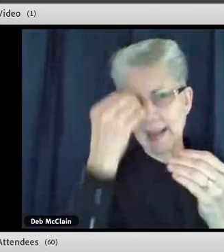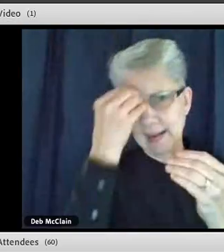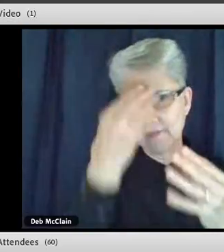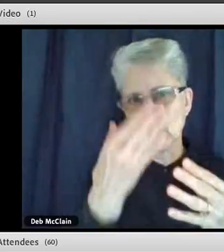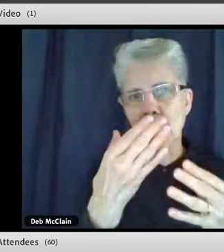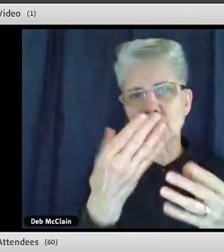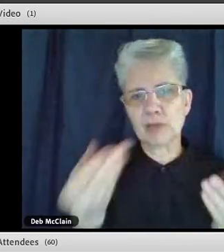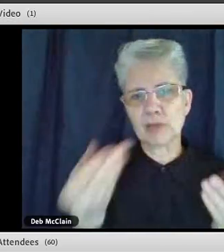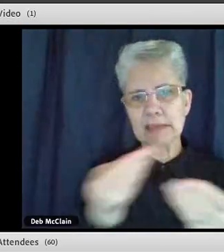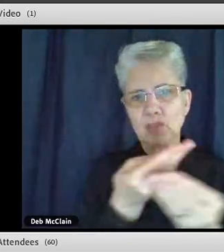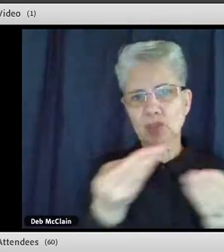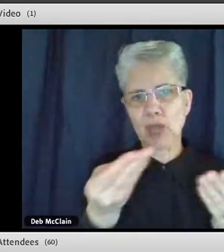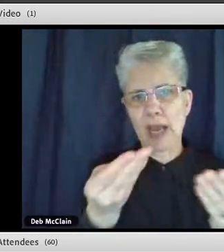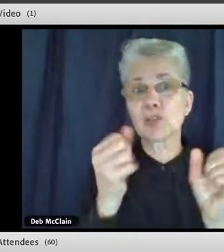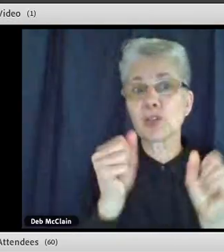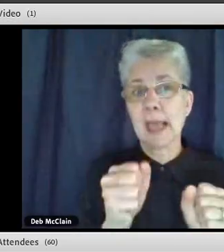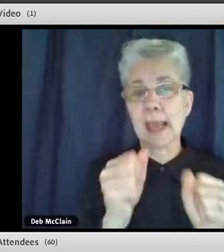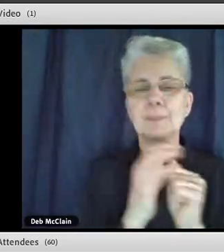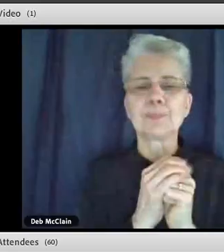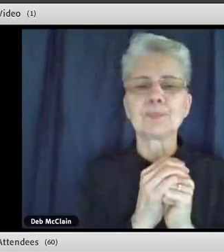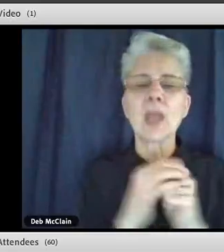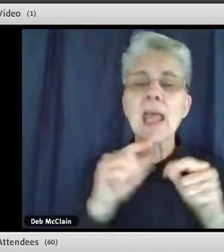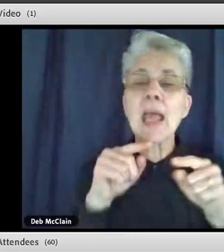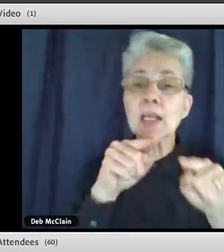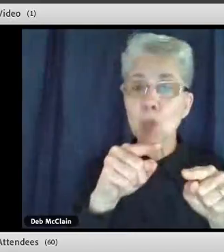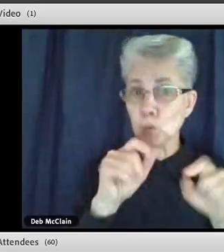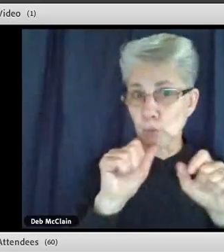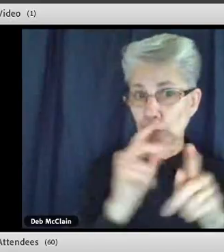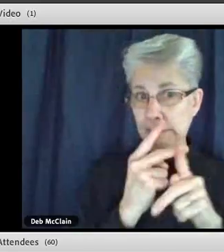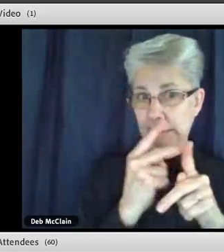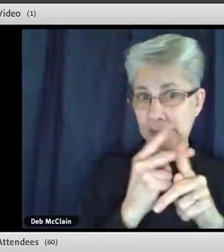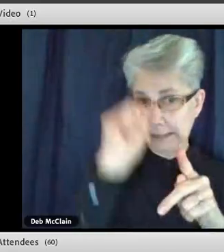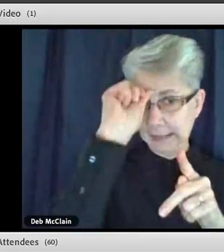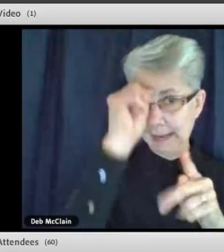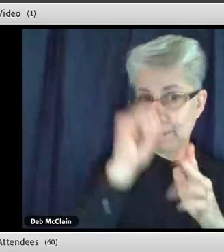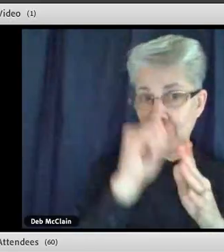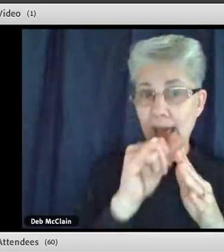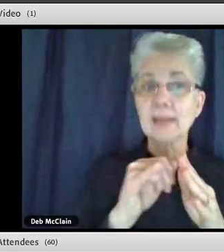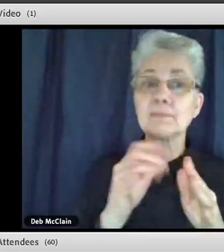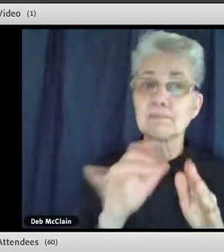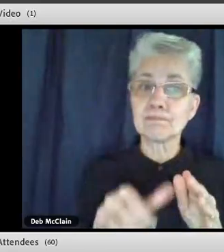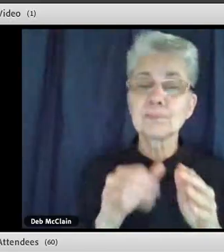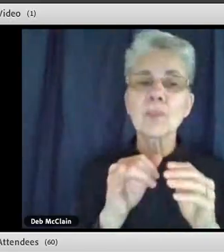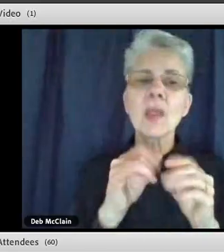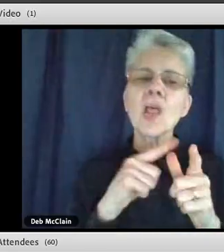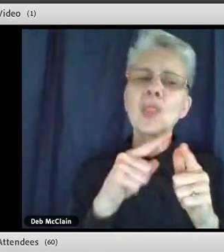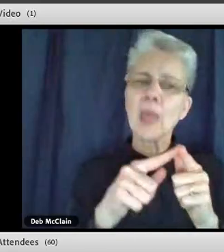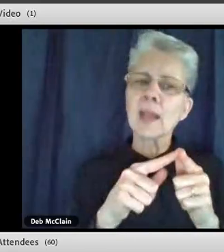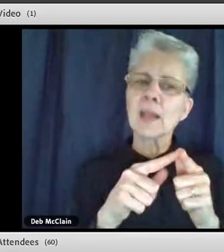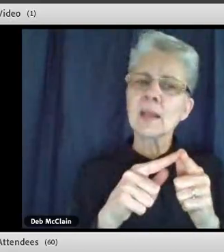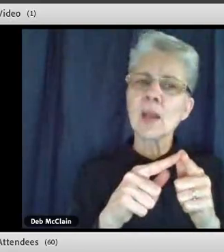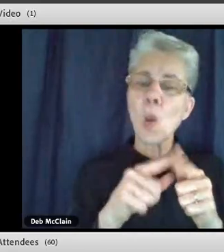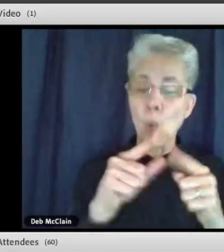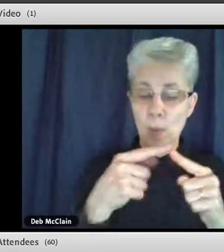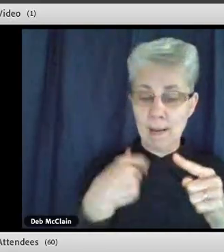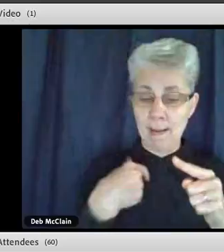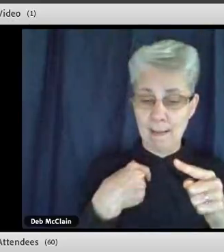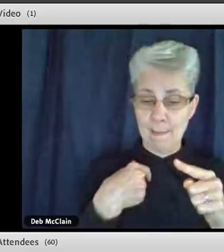information. Okay, so as long as you can kind of keep that, if you can, in your mind, that when I am